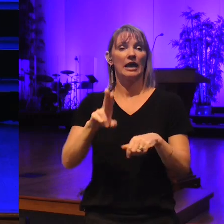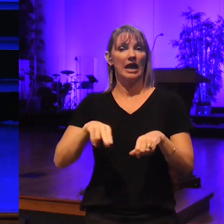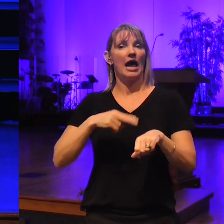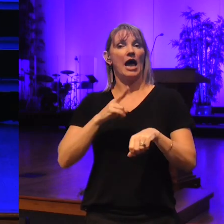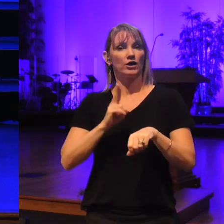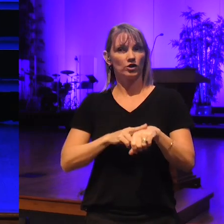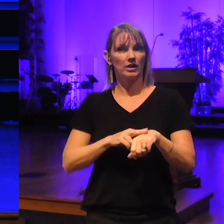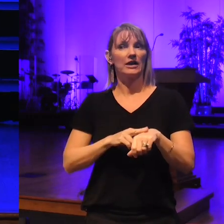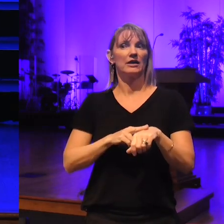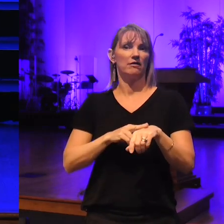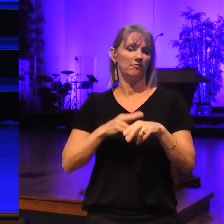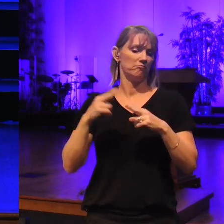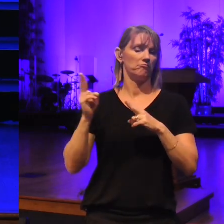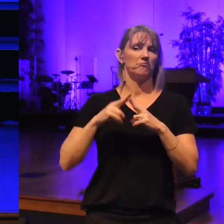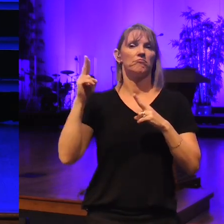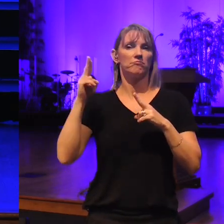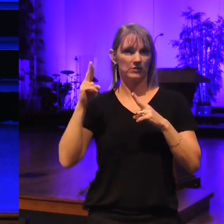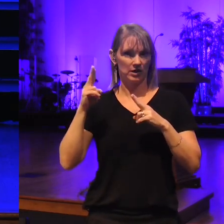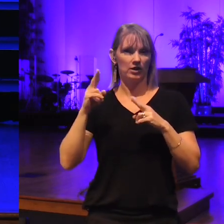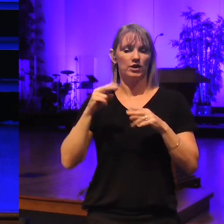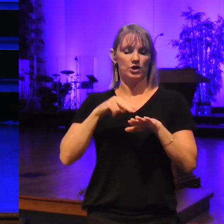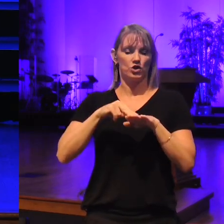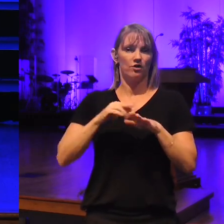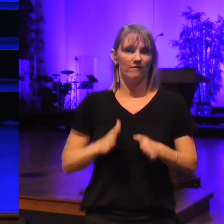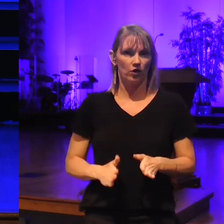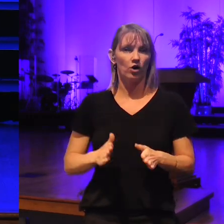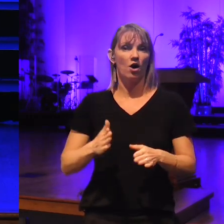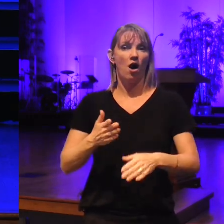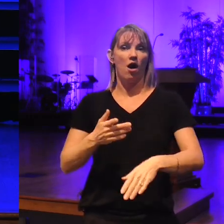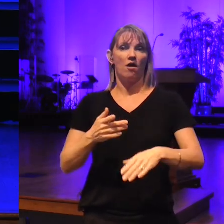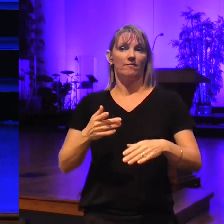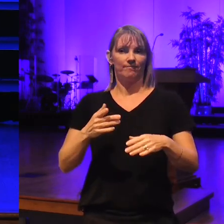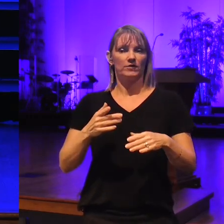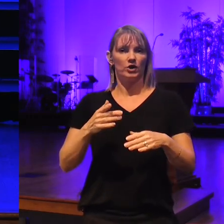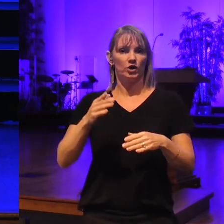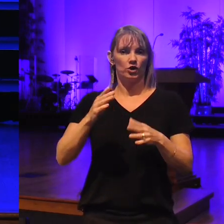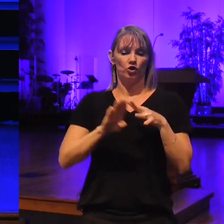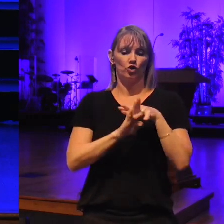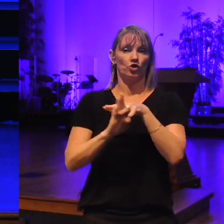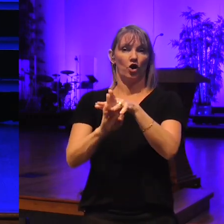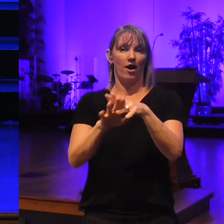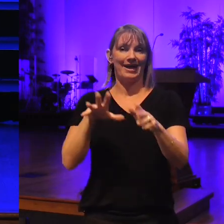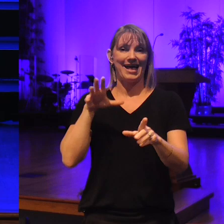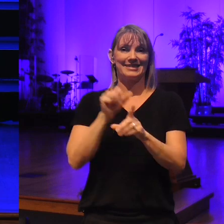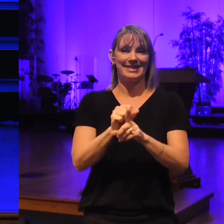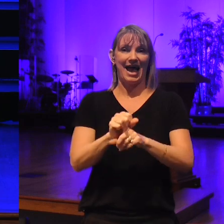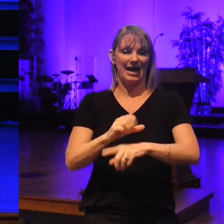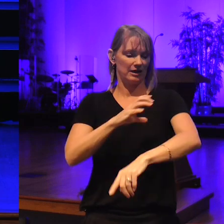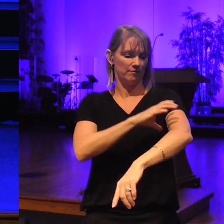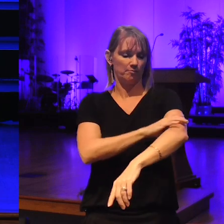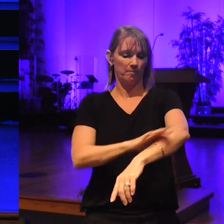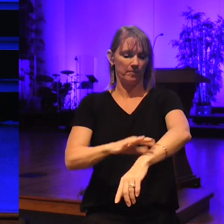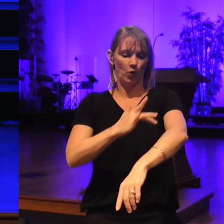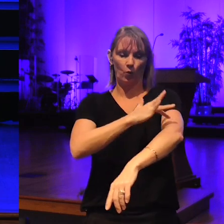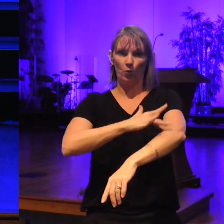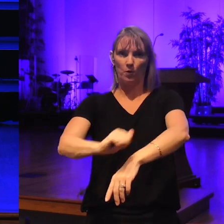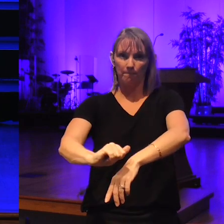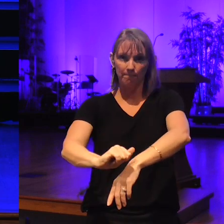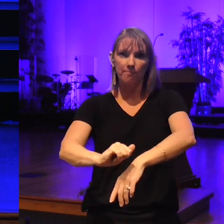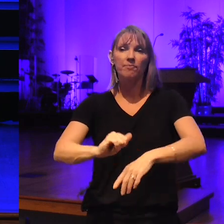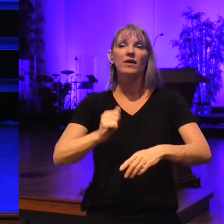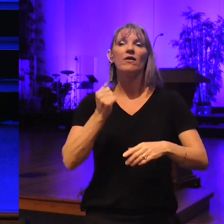nationally rated surfer, she lost her arm in a shark attack. Within